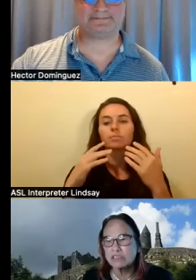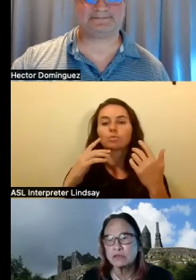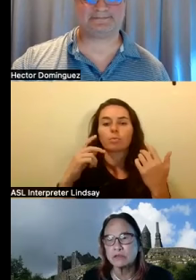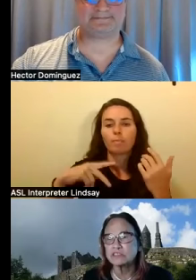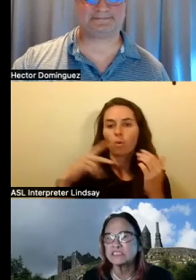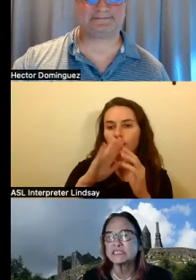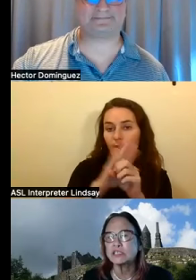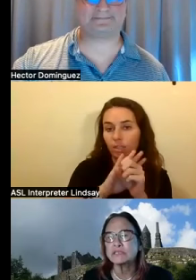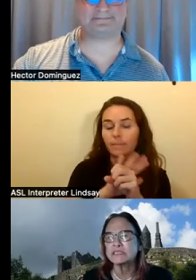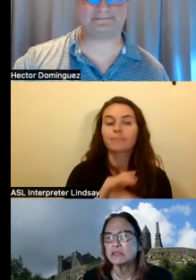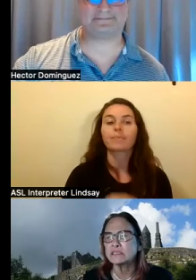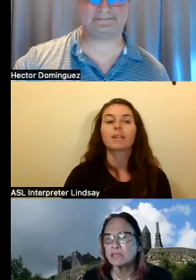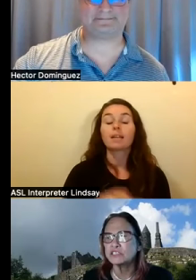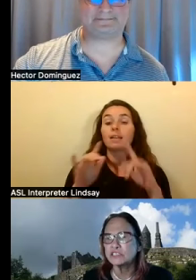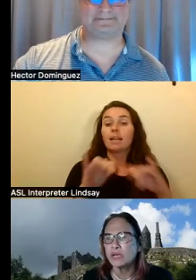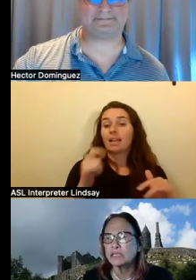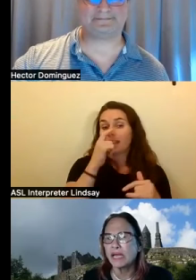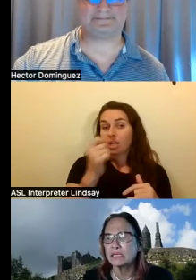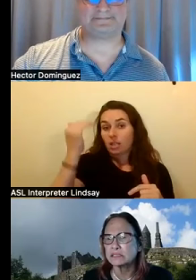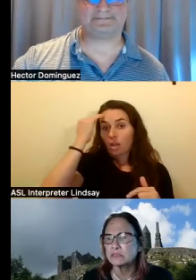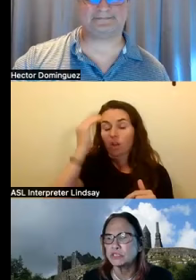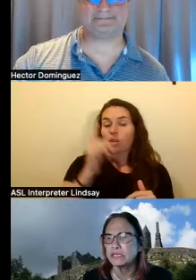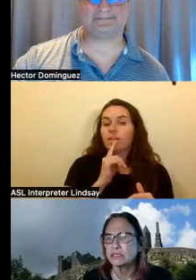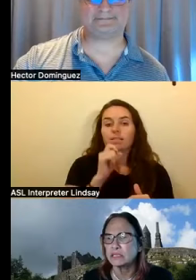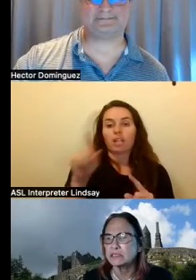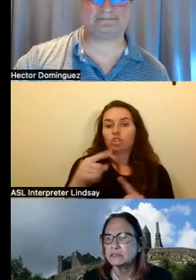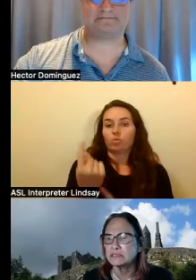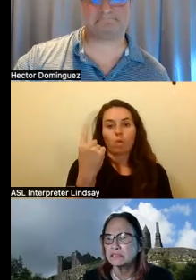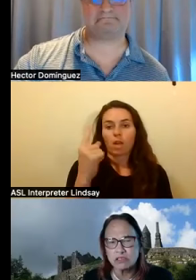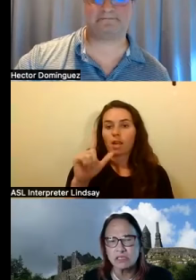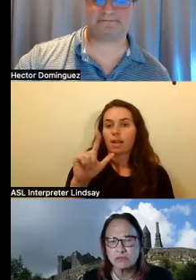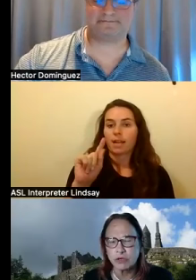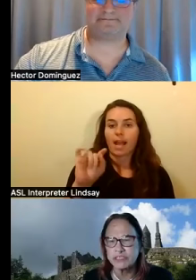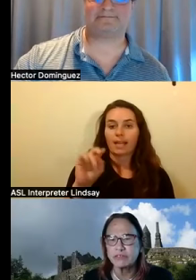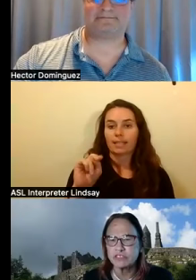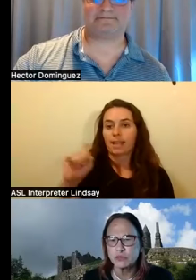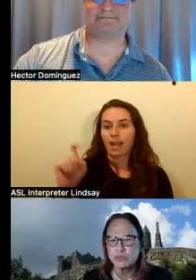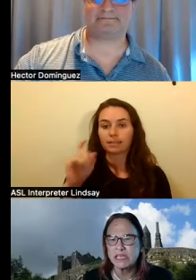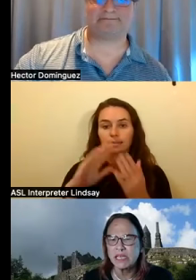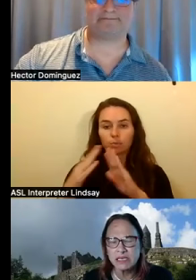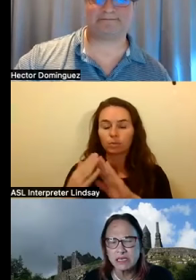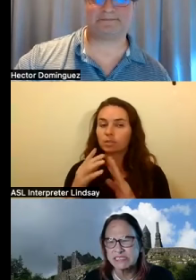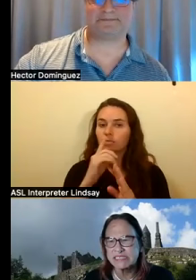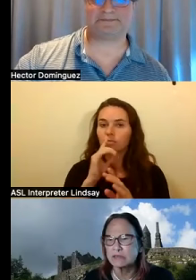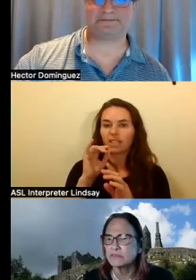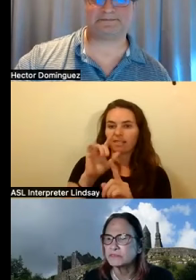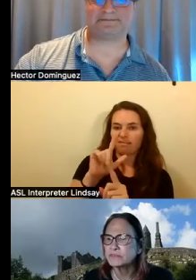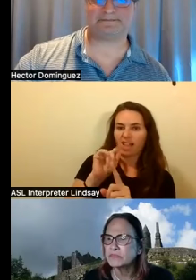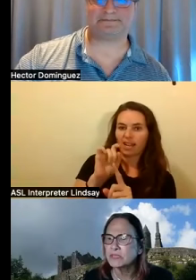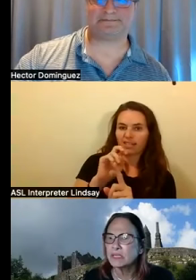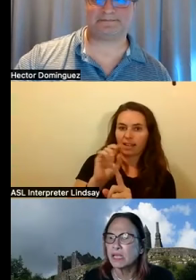It's also interesting to know that there is not just one Latinx community, that it is also very diverse in and of